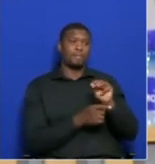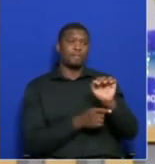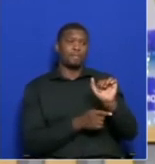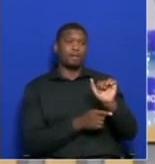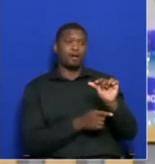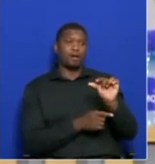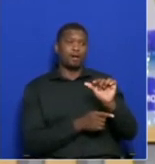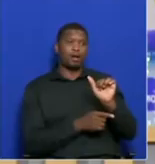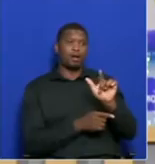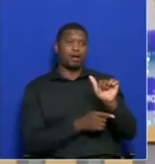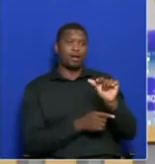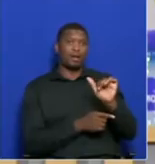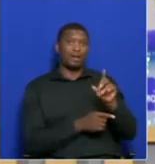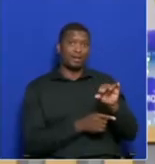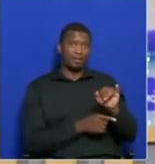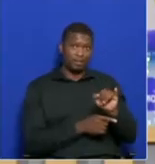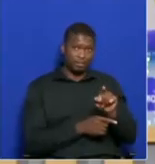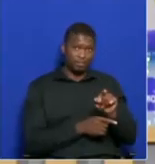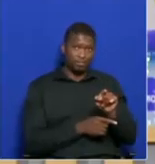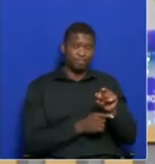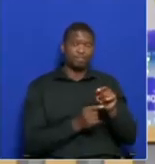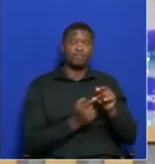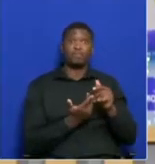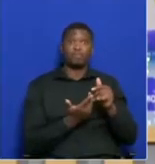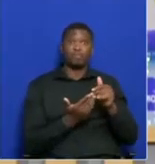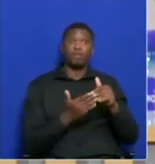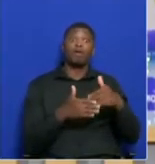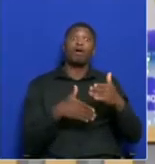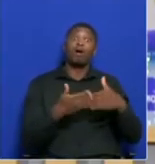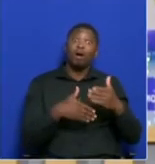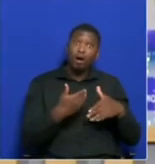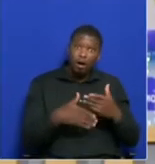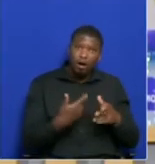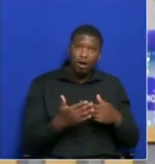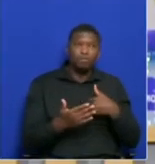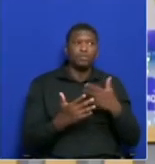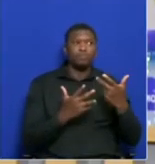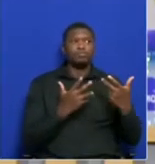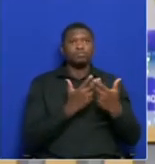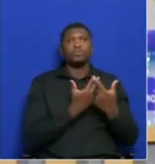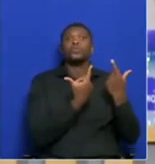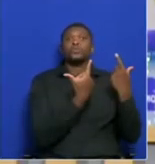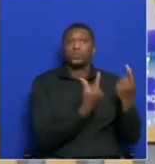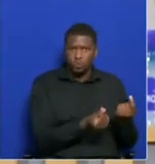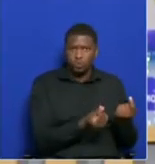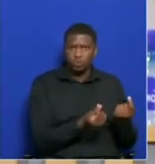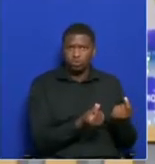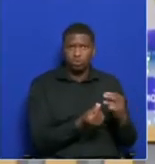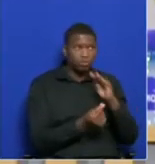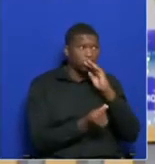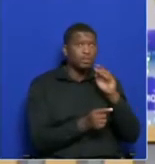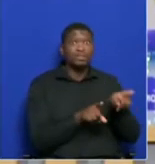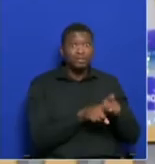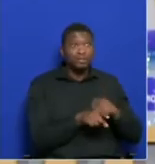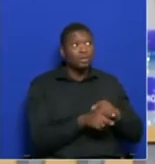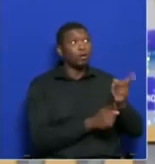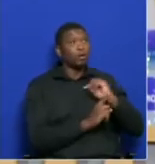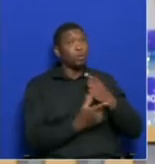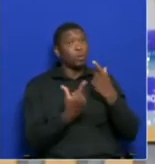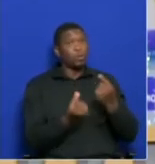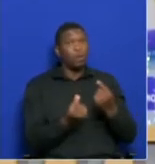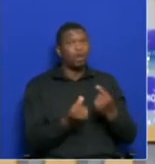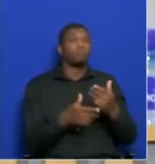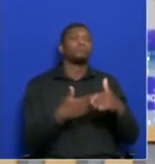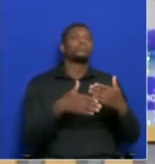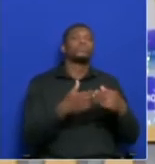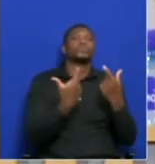complied with this instruction by drafting letters of termination for his signature.